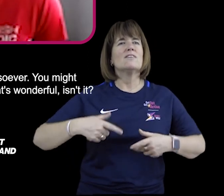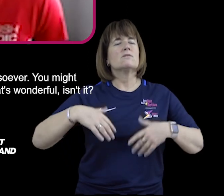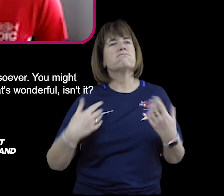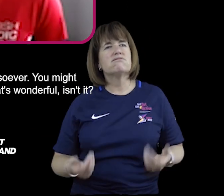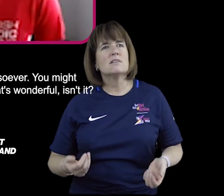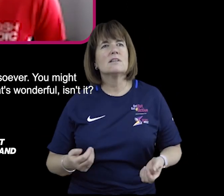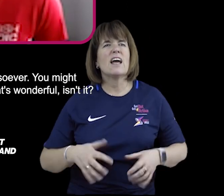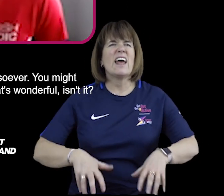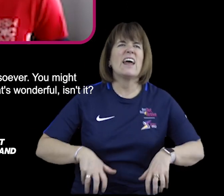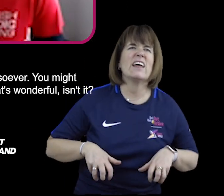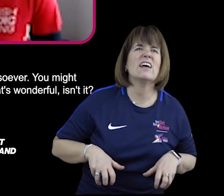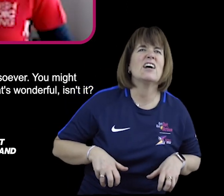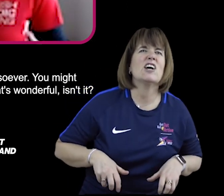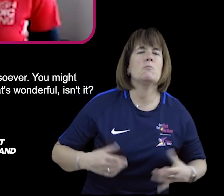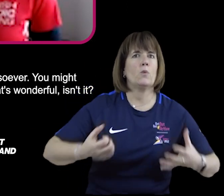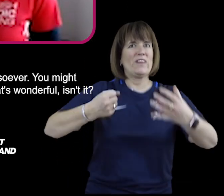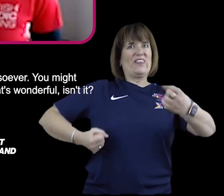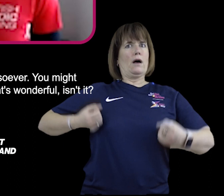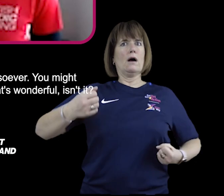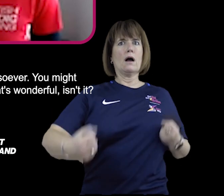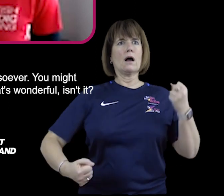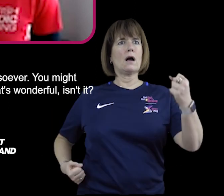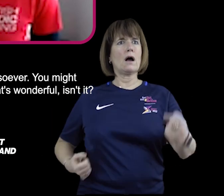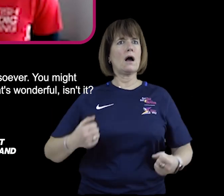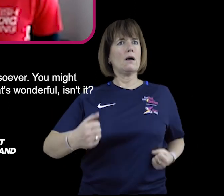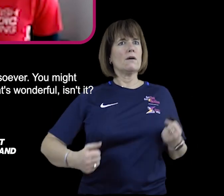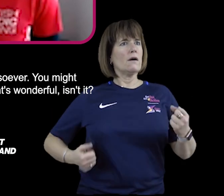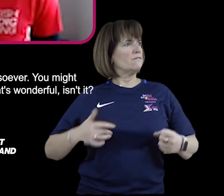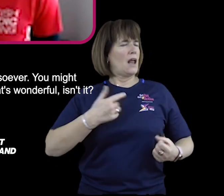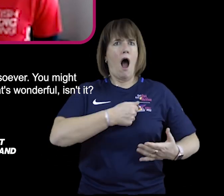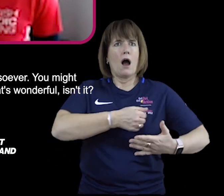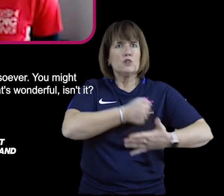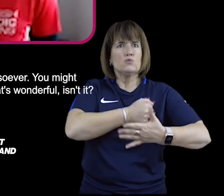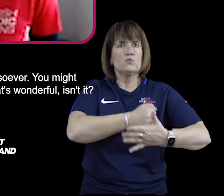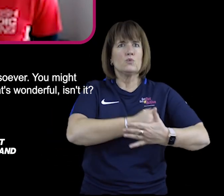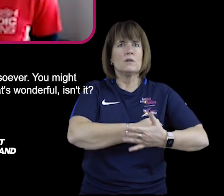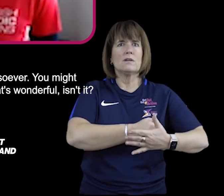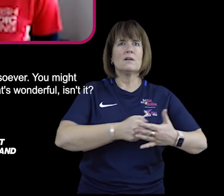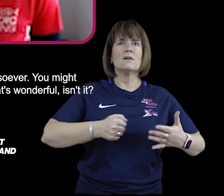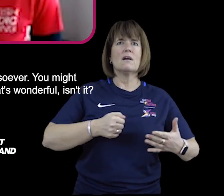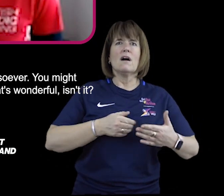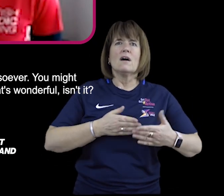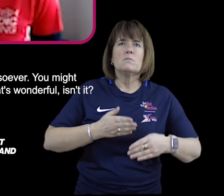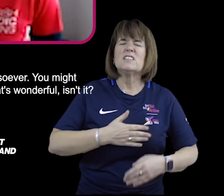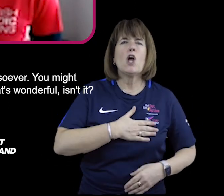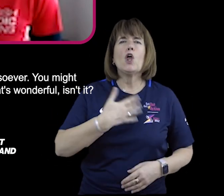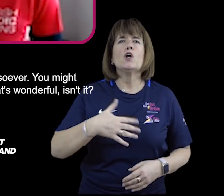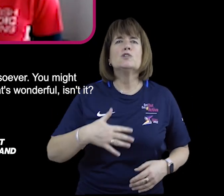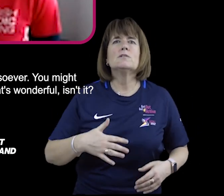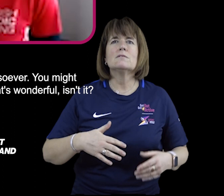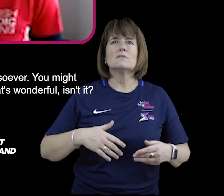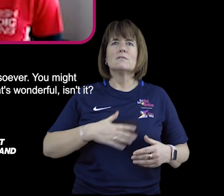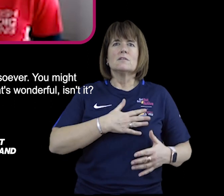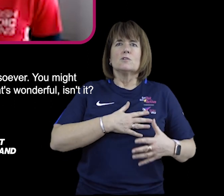don't they? They kind of ache. So when you're going up a hill, you have no aching sensation whatsoever. You might feel your heart rate go up, you